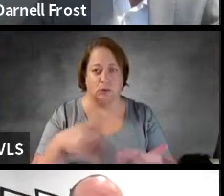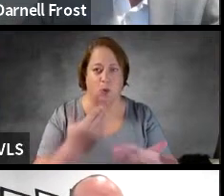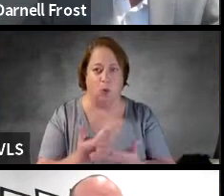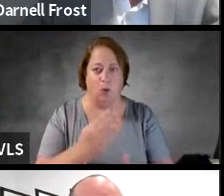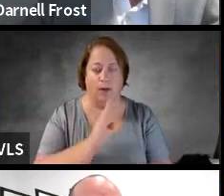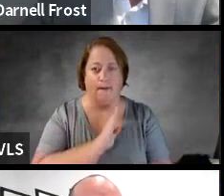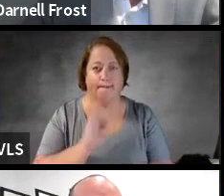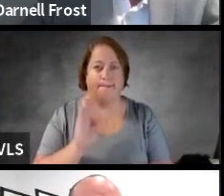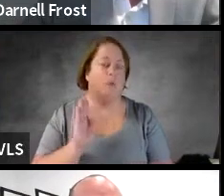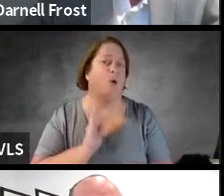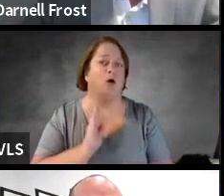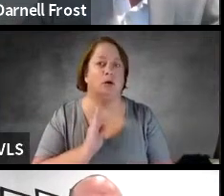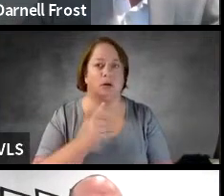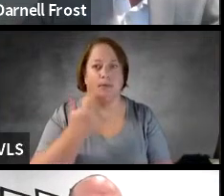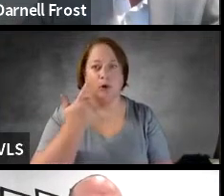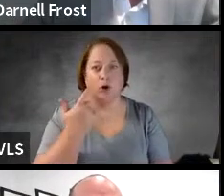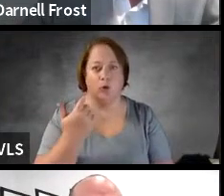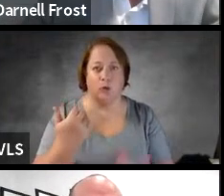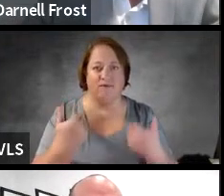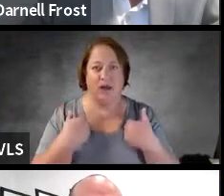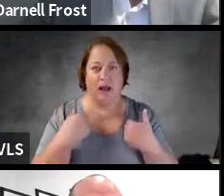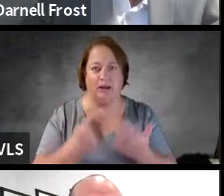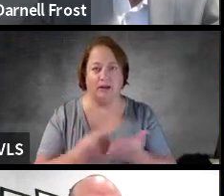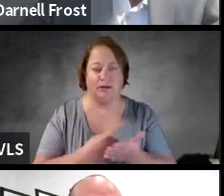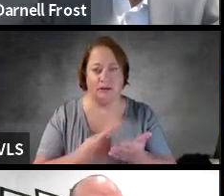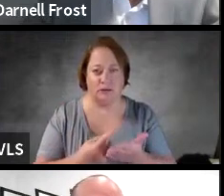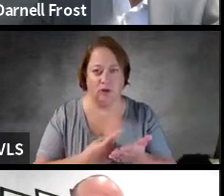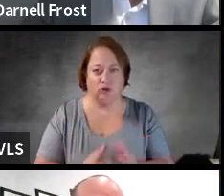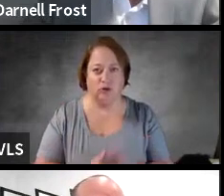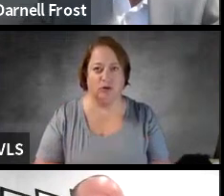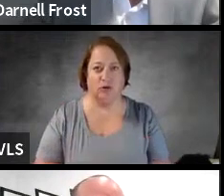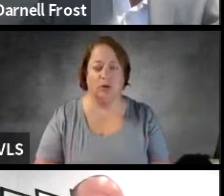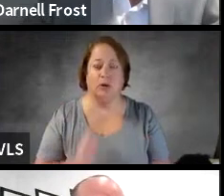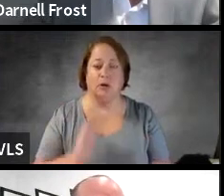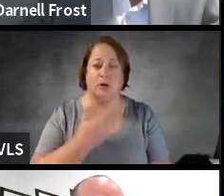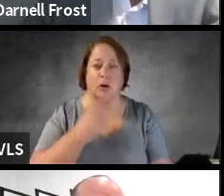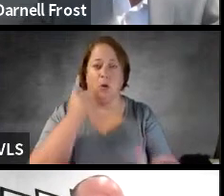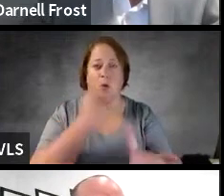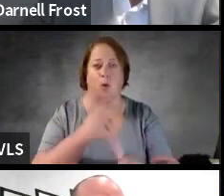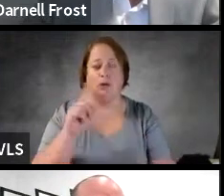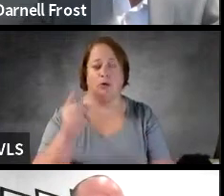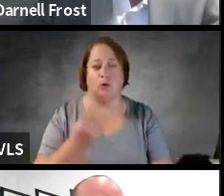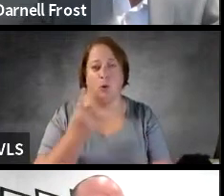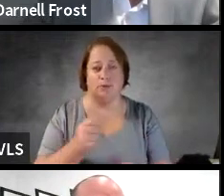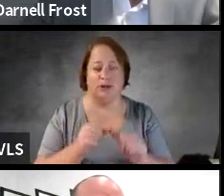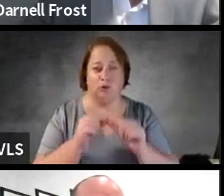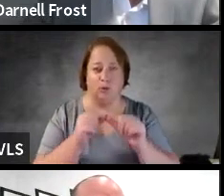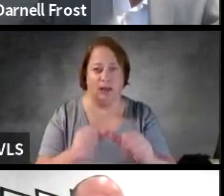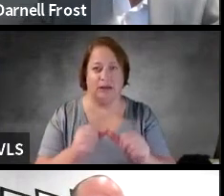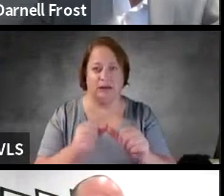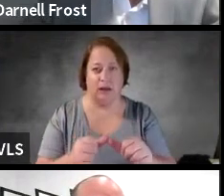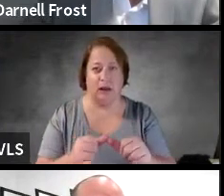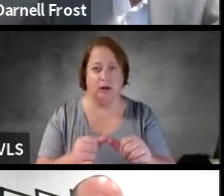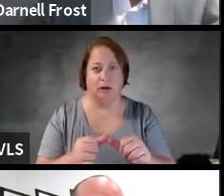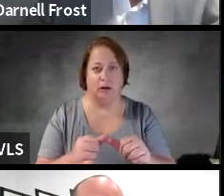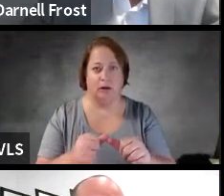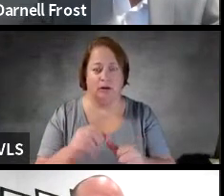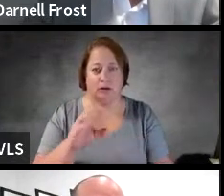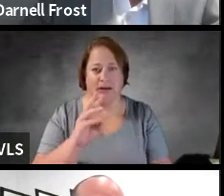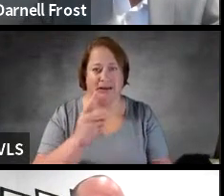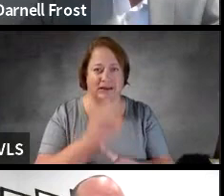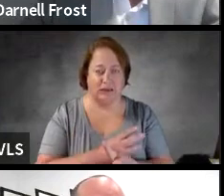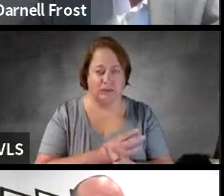here because we've had these discussions. Our goal has always been to maintain